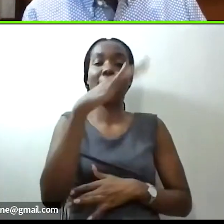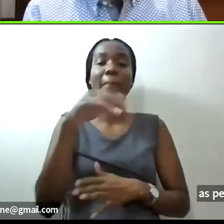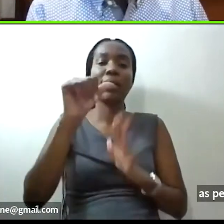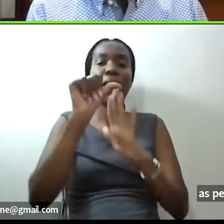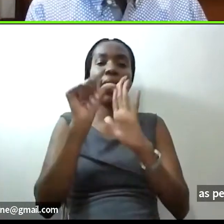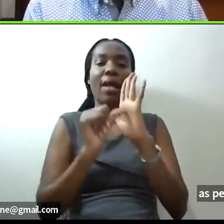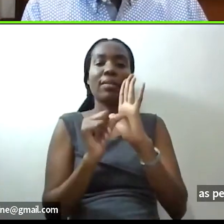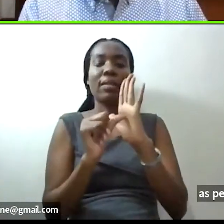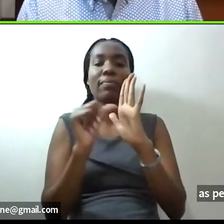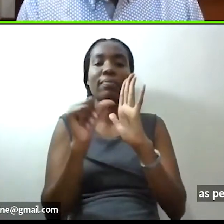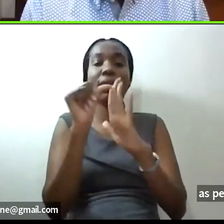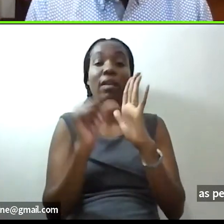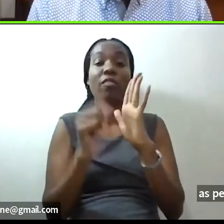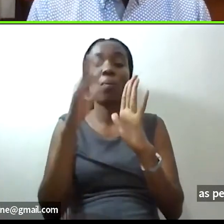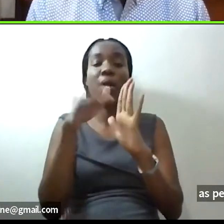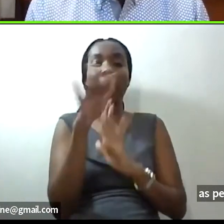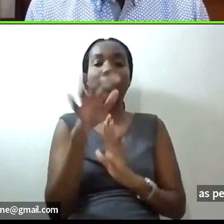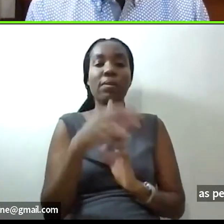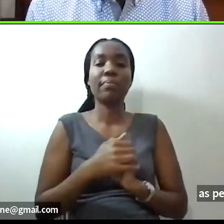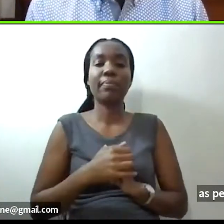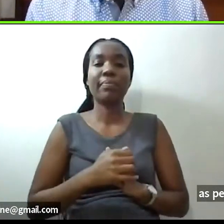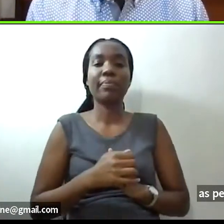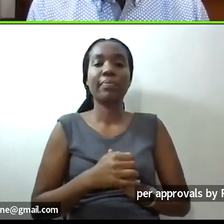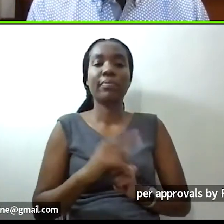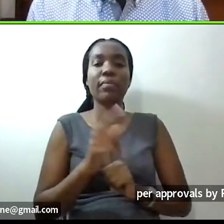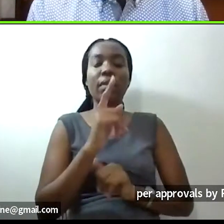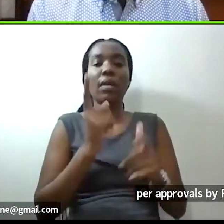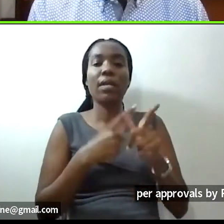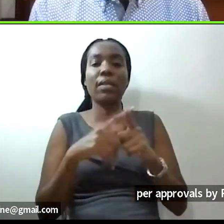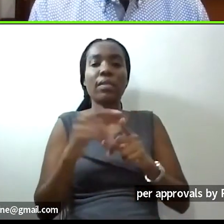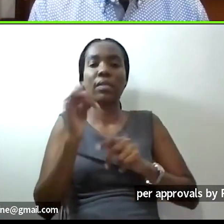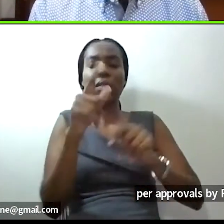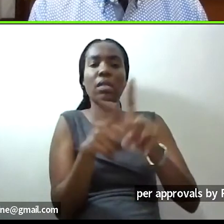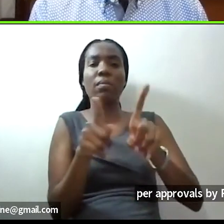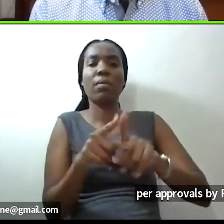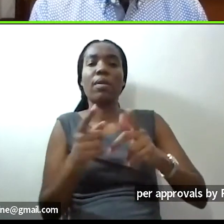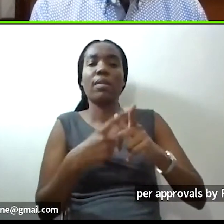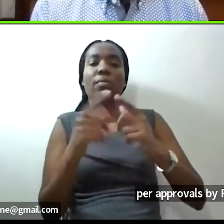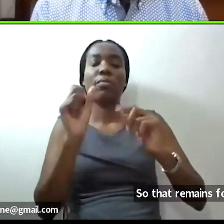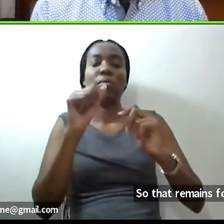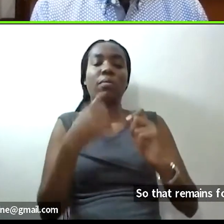the Act of Parliament. So that remains for the coupon only. Then you get your principal back.